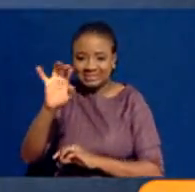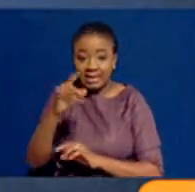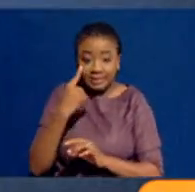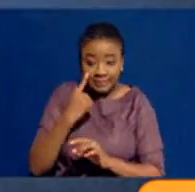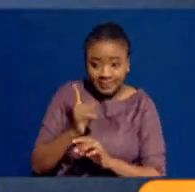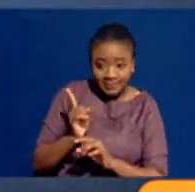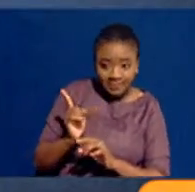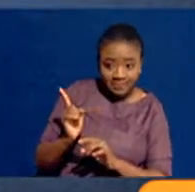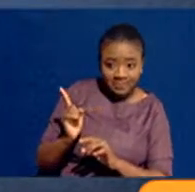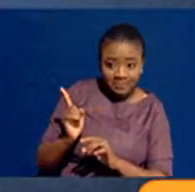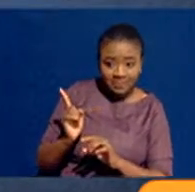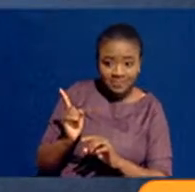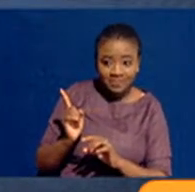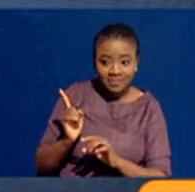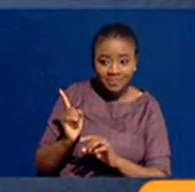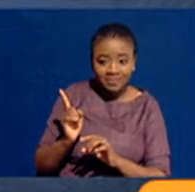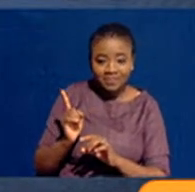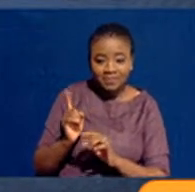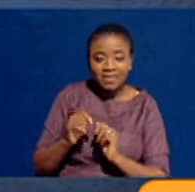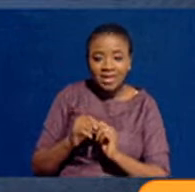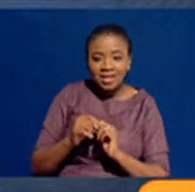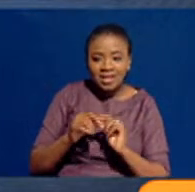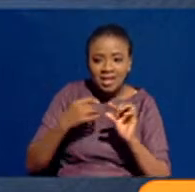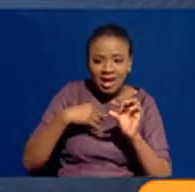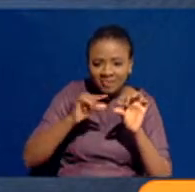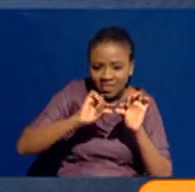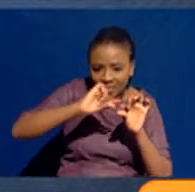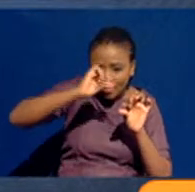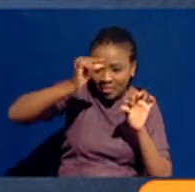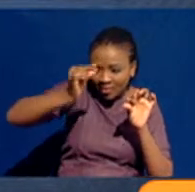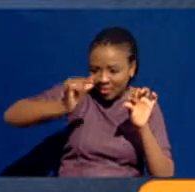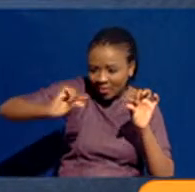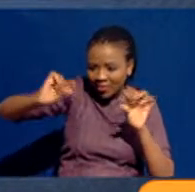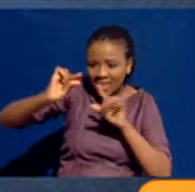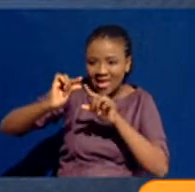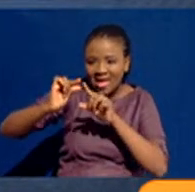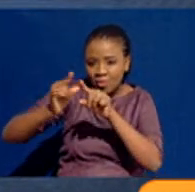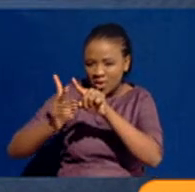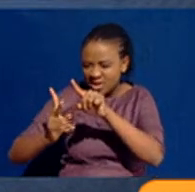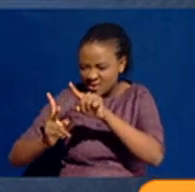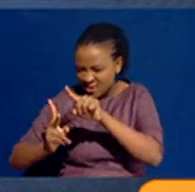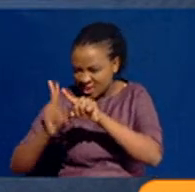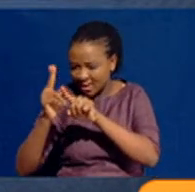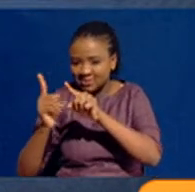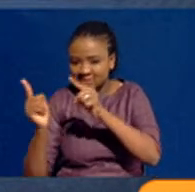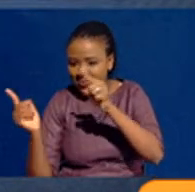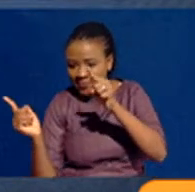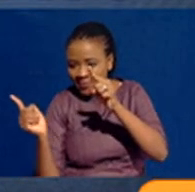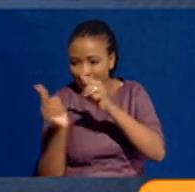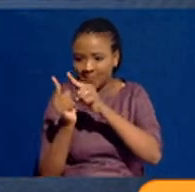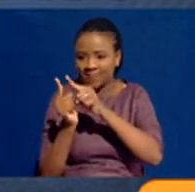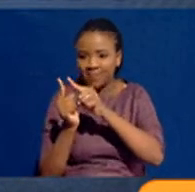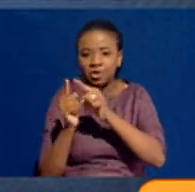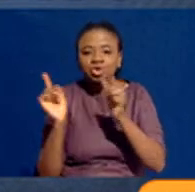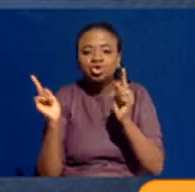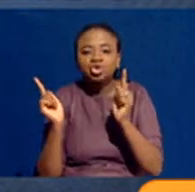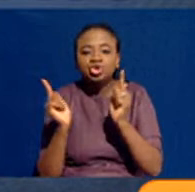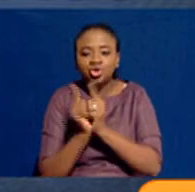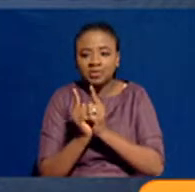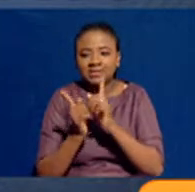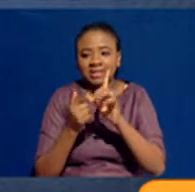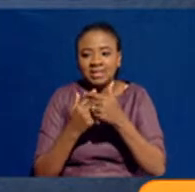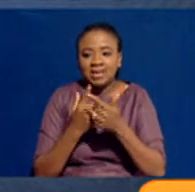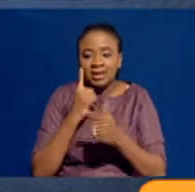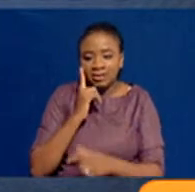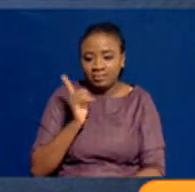bloodstream. So usually you have about 6 to 8 meters. So we shorten it and reconnect the stomach at 2 meters so